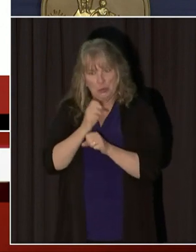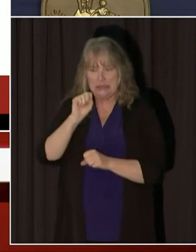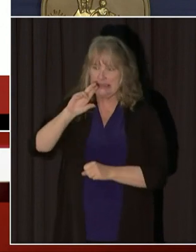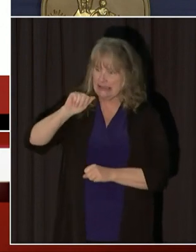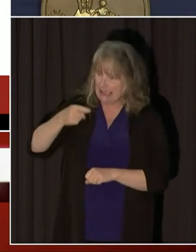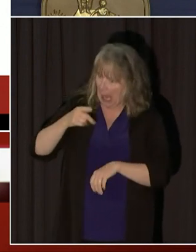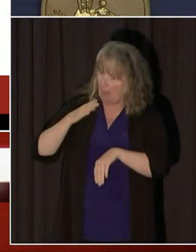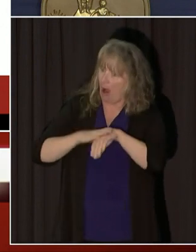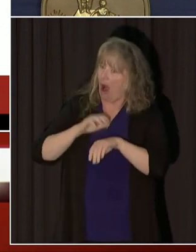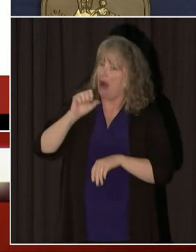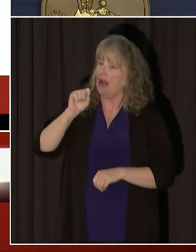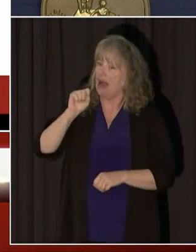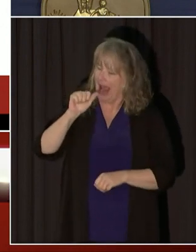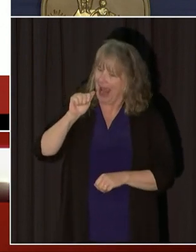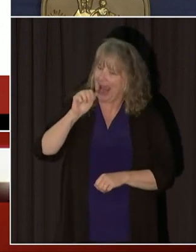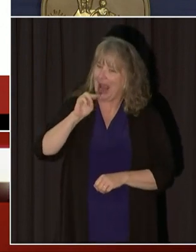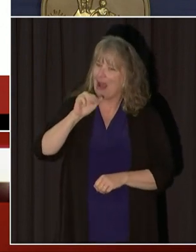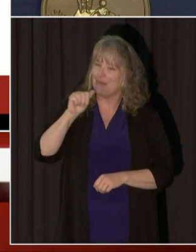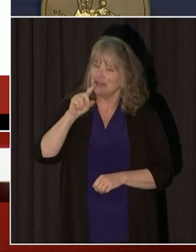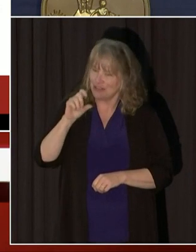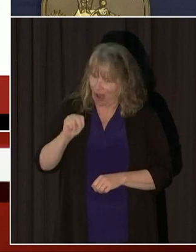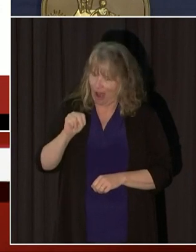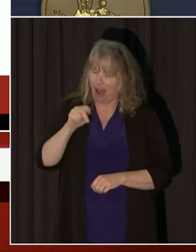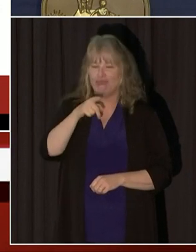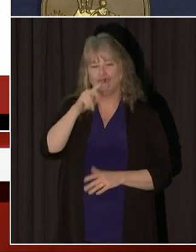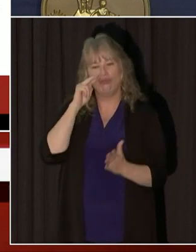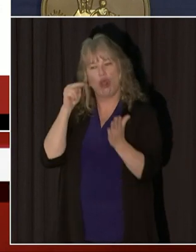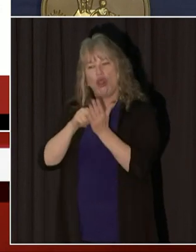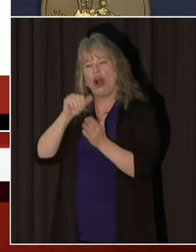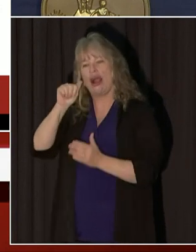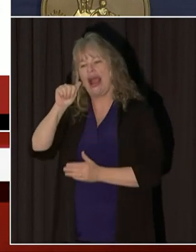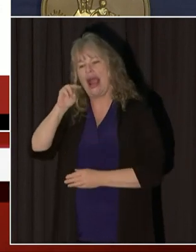Amazon.com. You can go to their website and